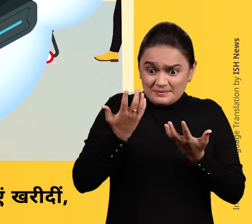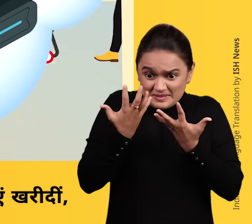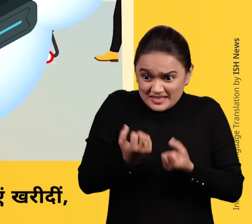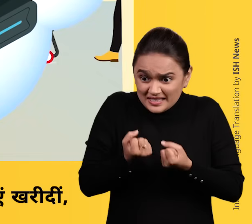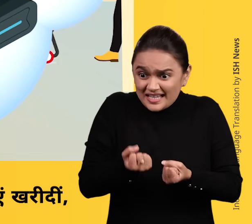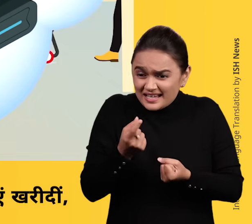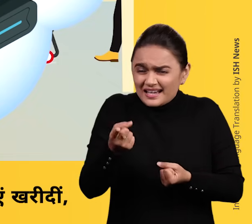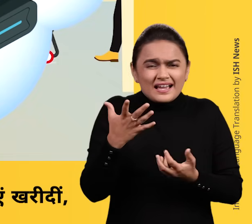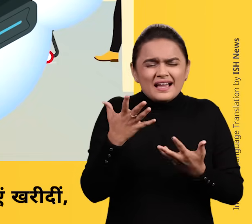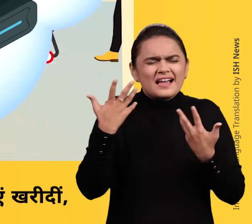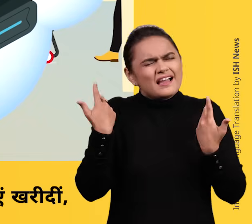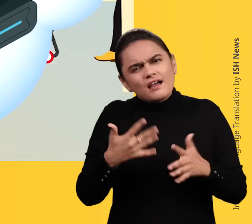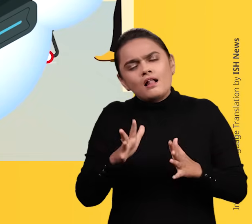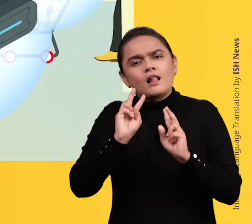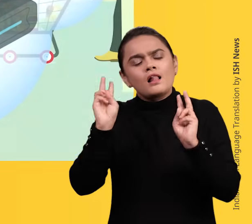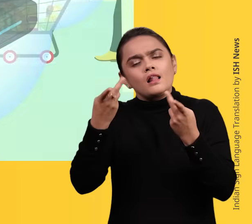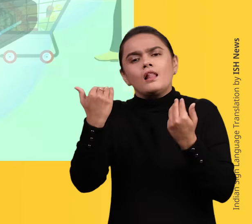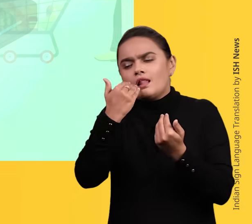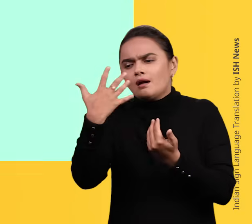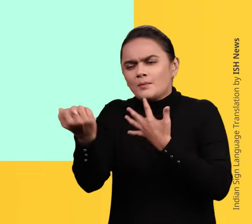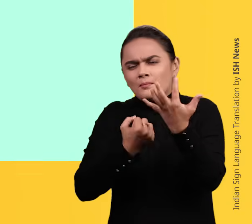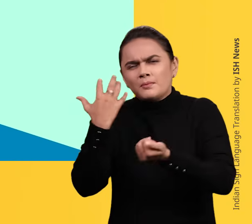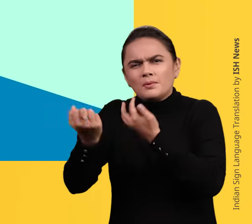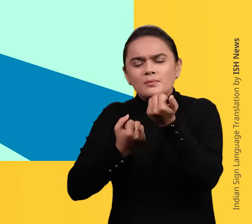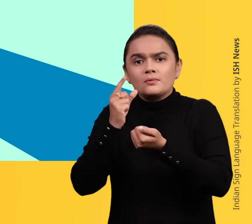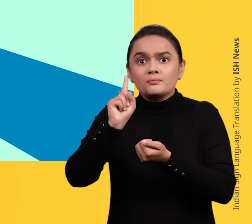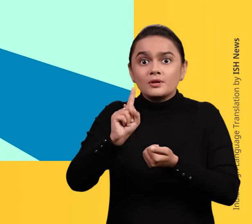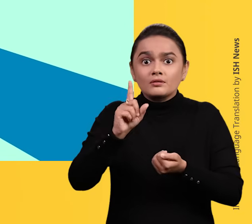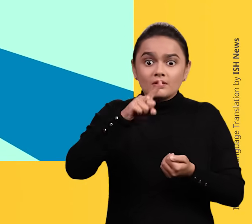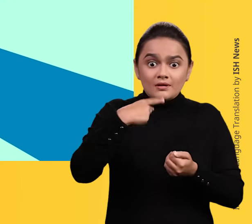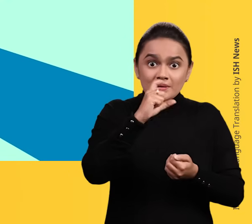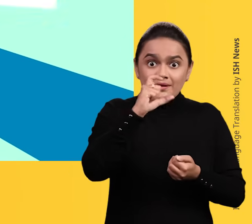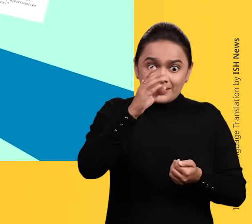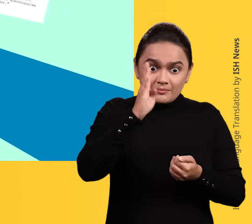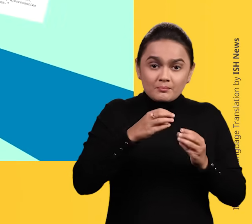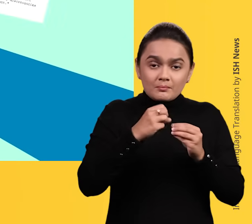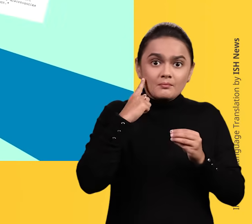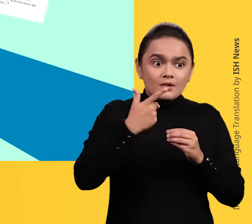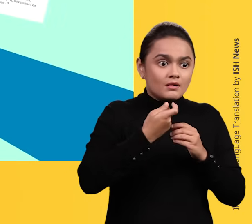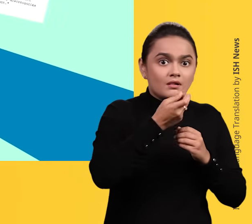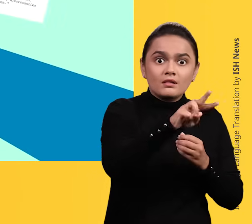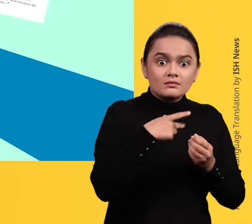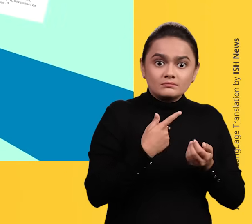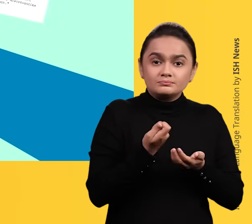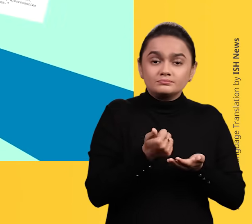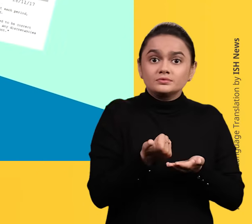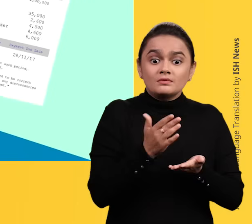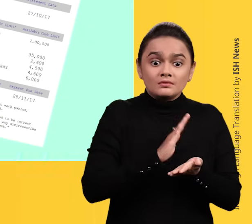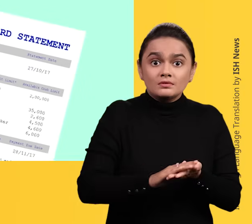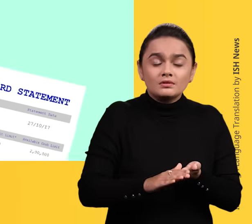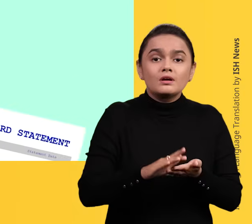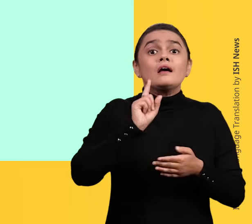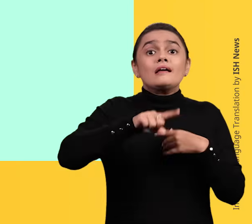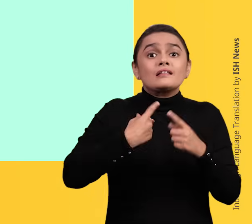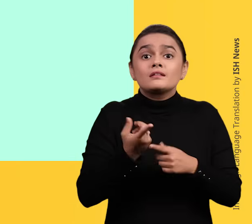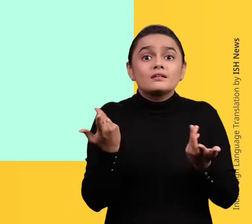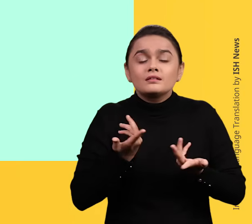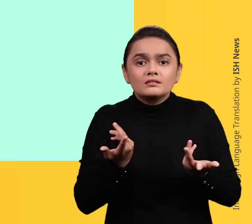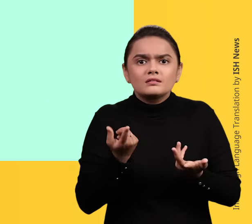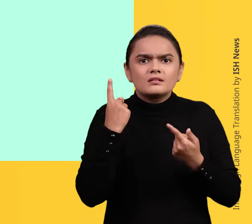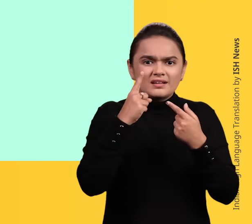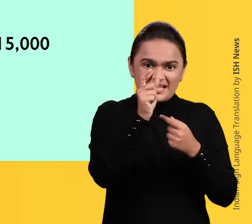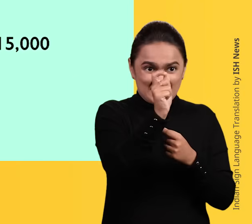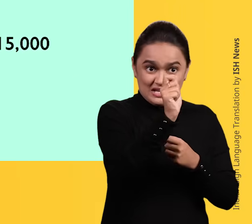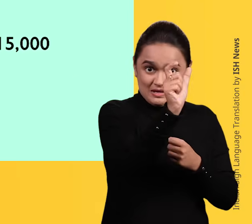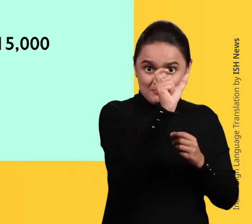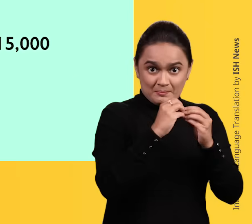many unnecessary items but did not have the money to clear his credit card bills fully, and hence ended